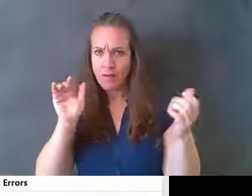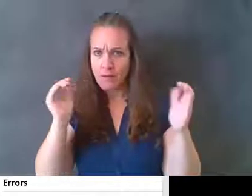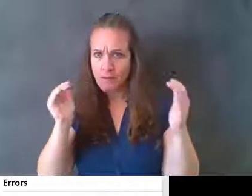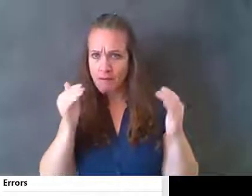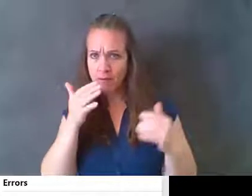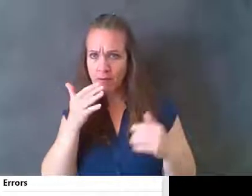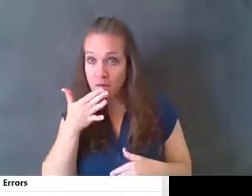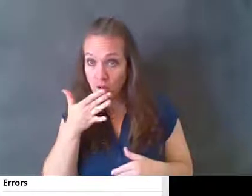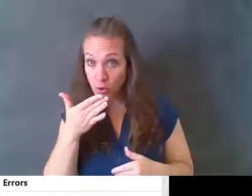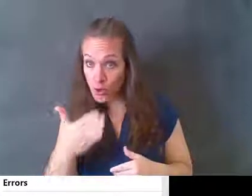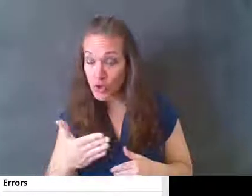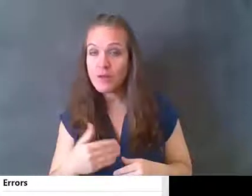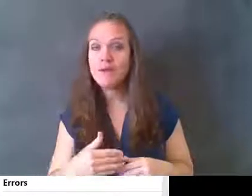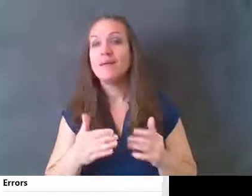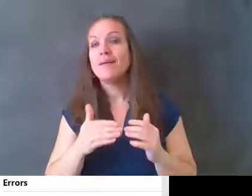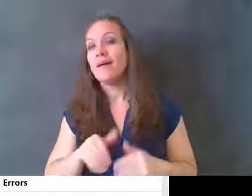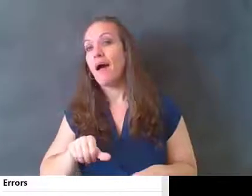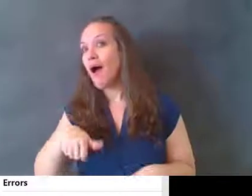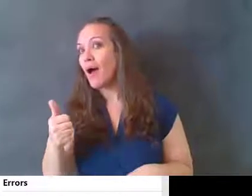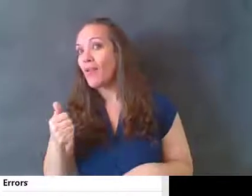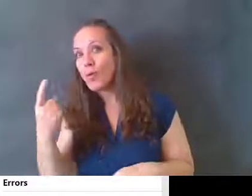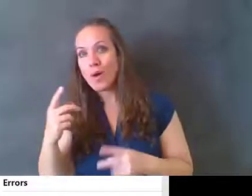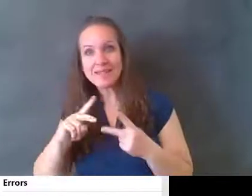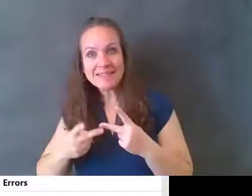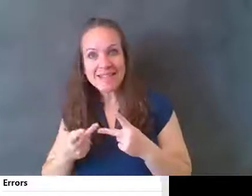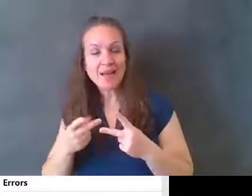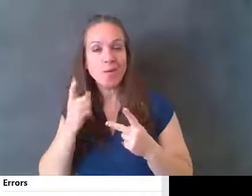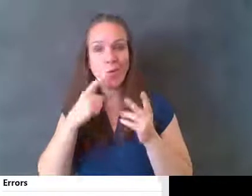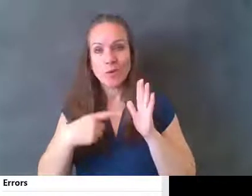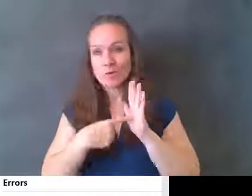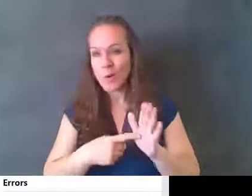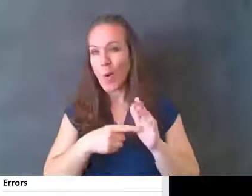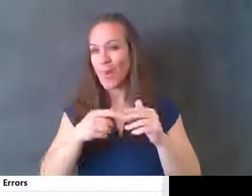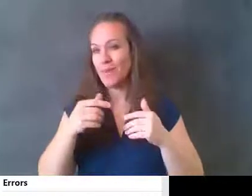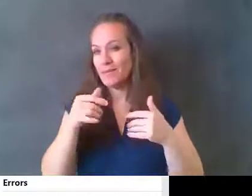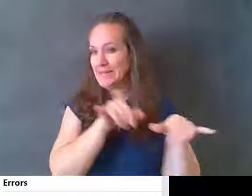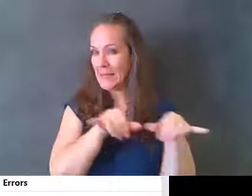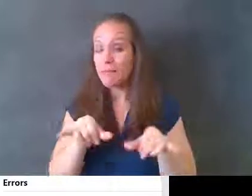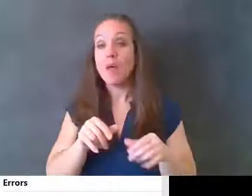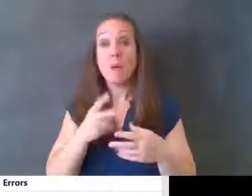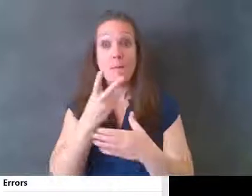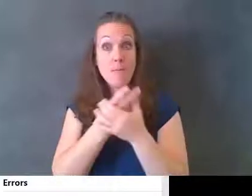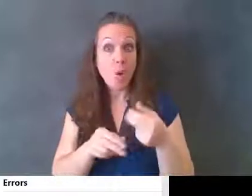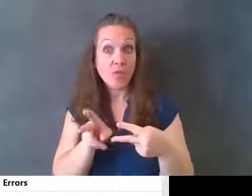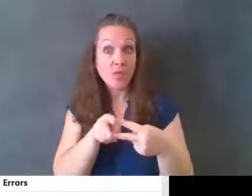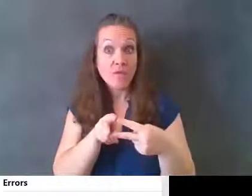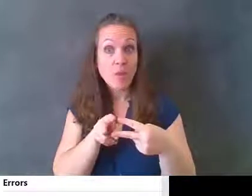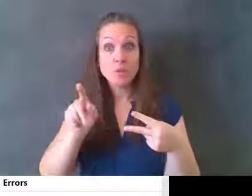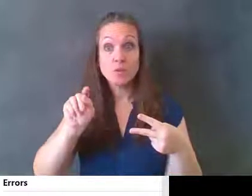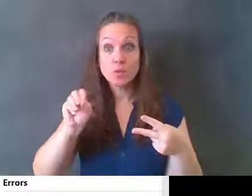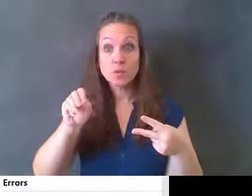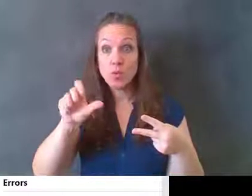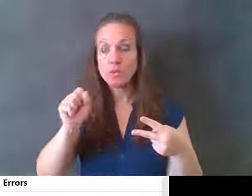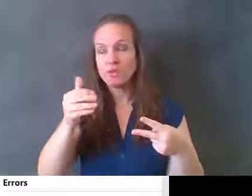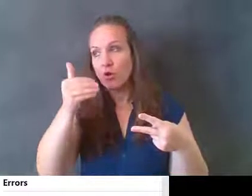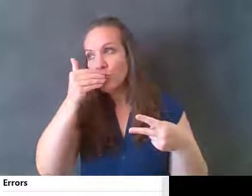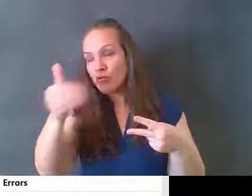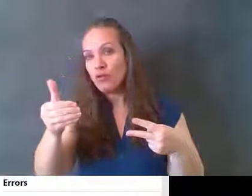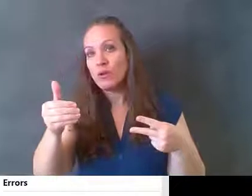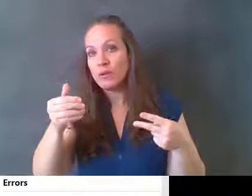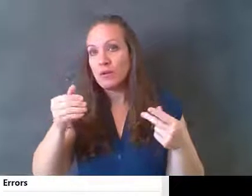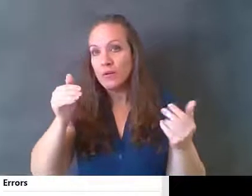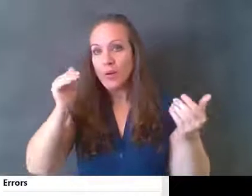checker from WebAIM. So we'll share both of those with you, but they're good tools to see if the contrast in your document is